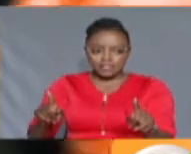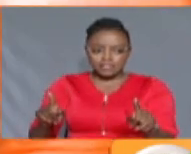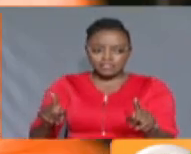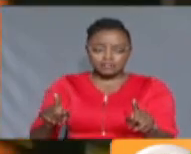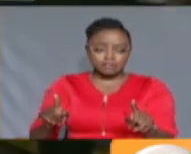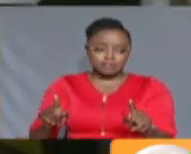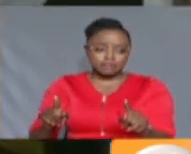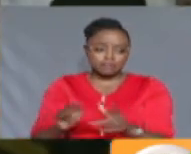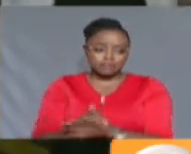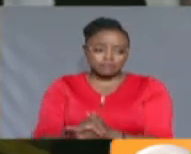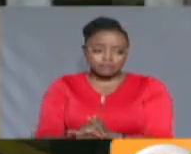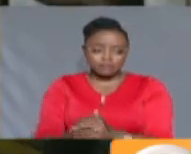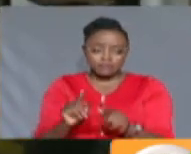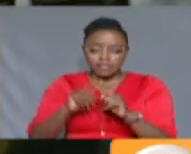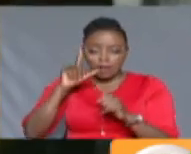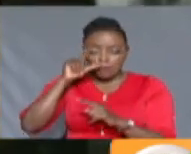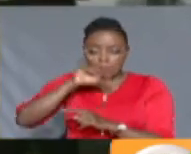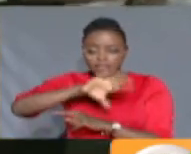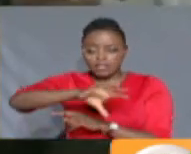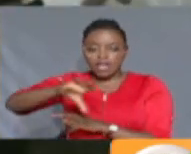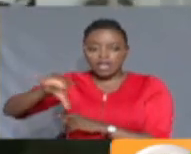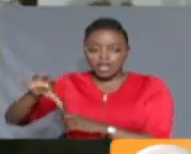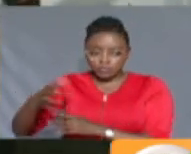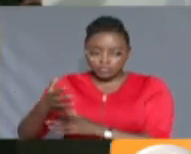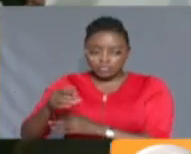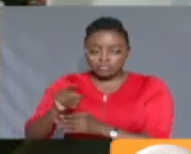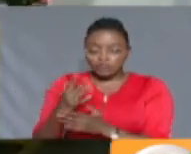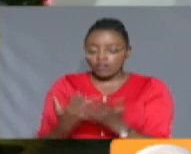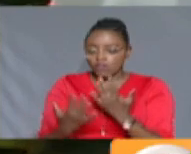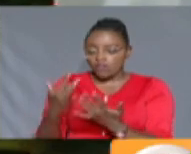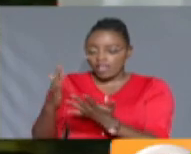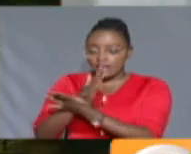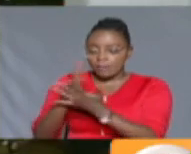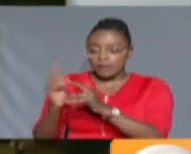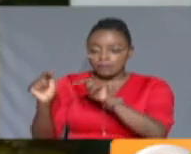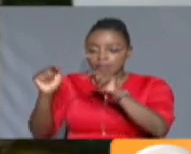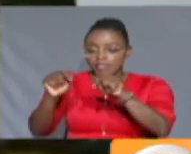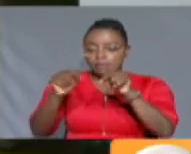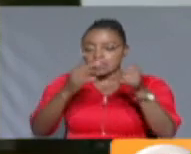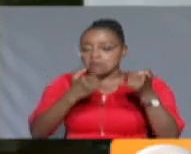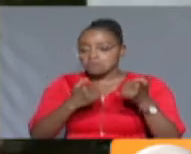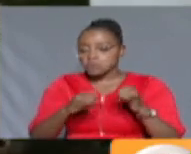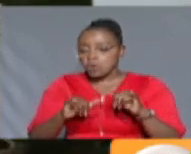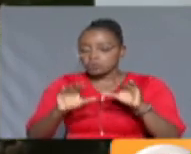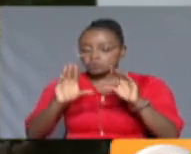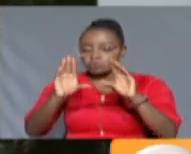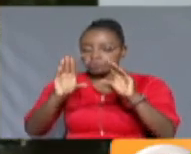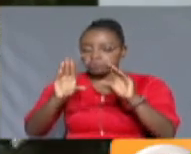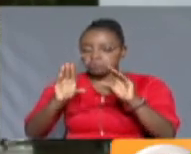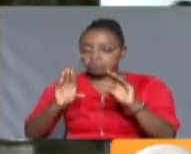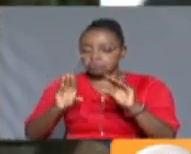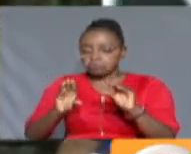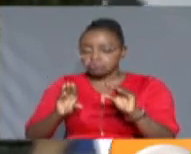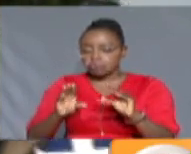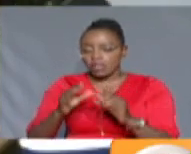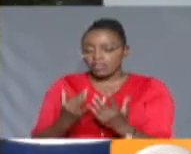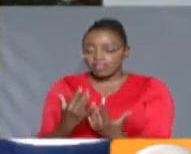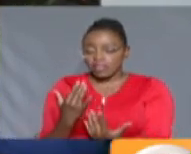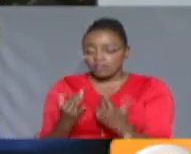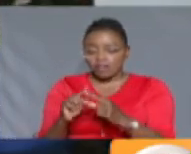but the Mombasa County Department of Fire are here trying to make sure that they contain the situation.